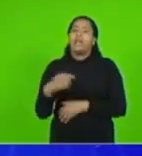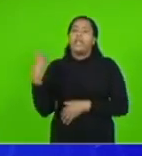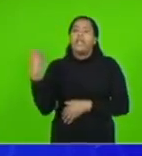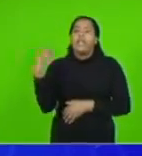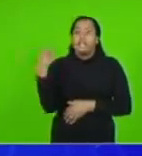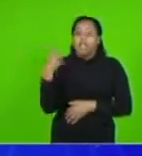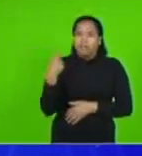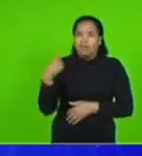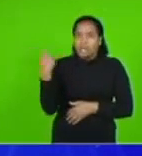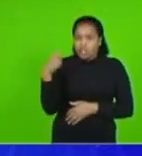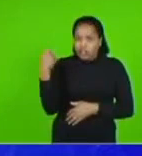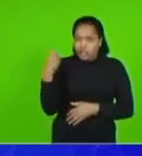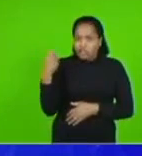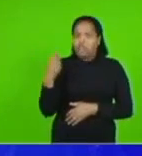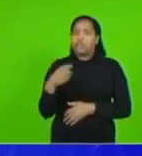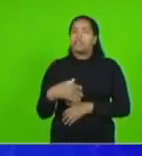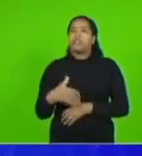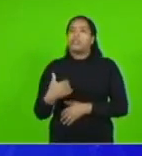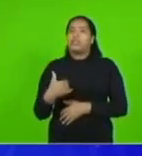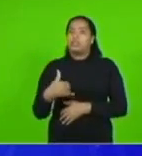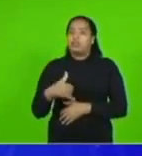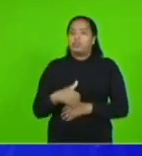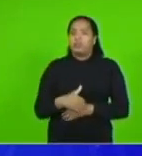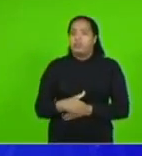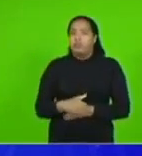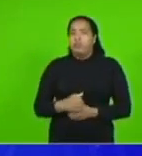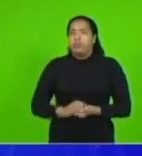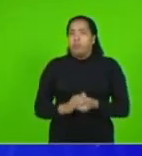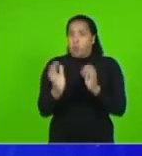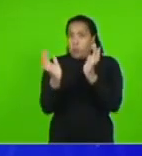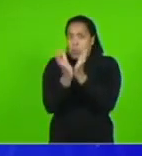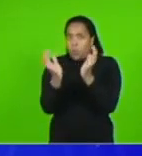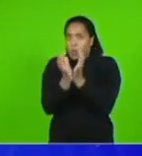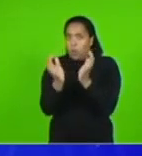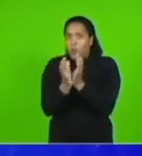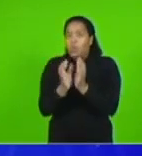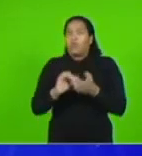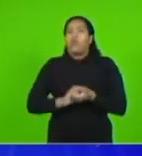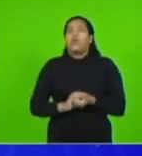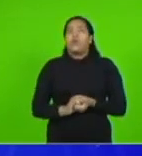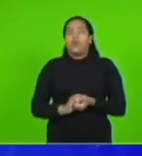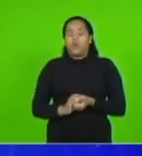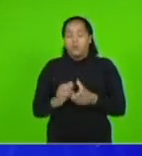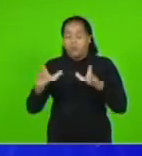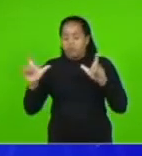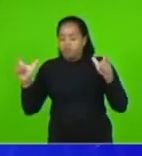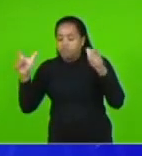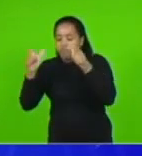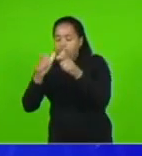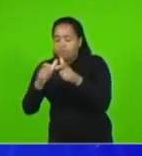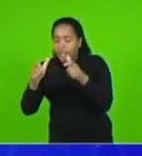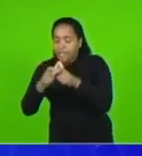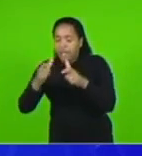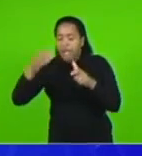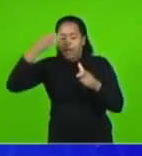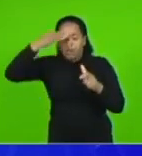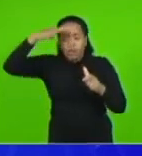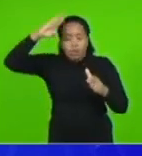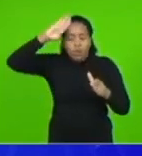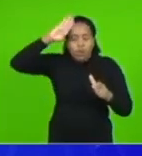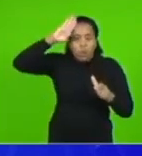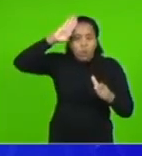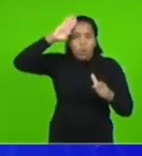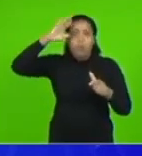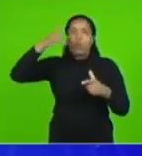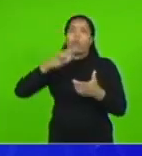In Argentina, they were having a seminar, and they also watched this event, and also in Cuba. These are just some examples of cities and countries